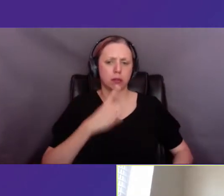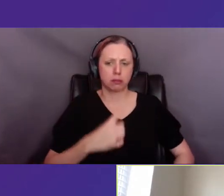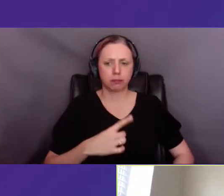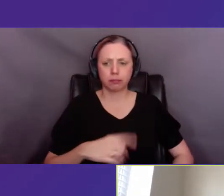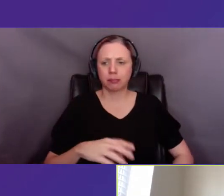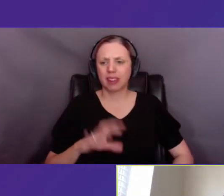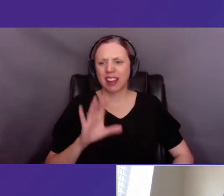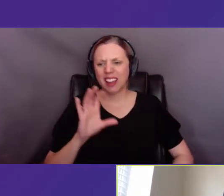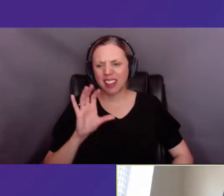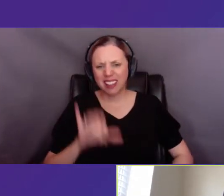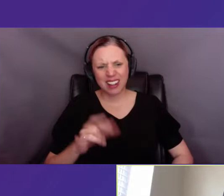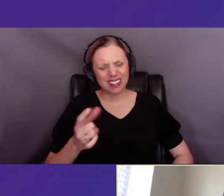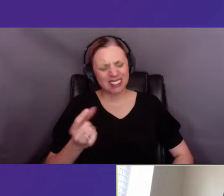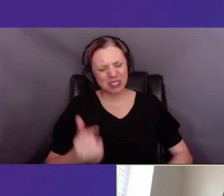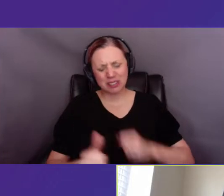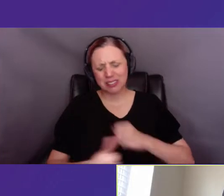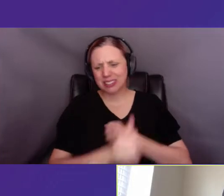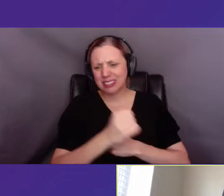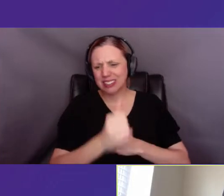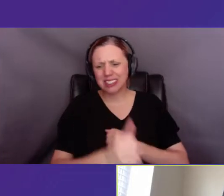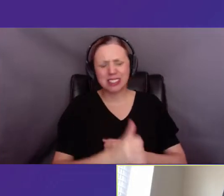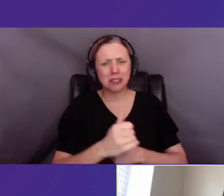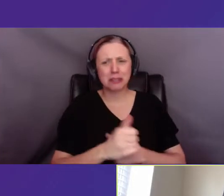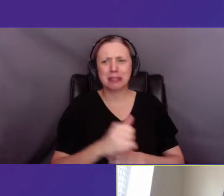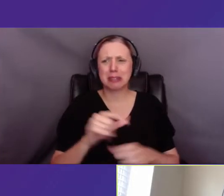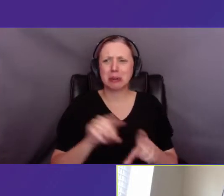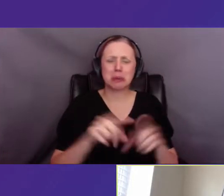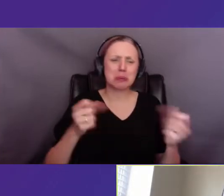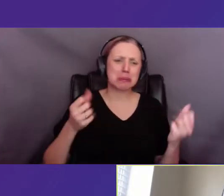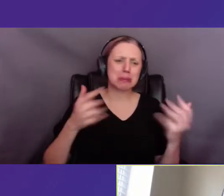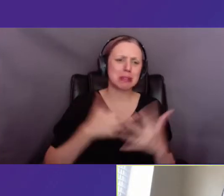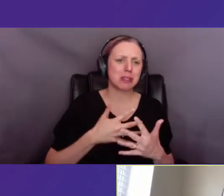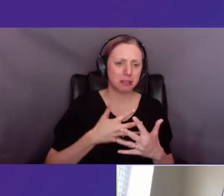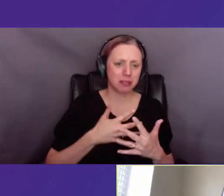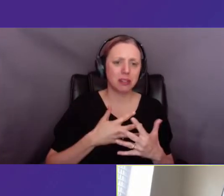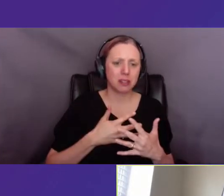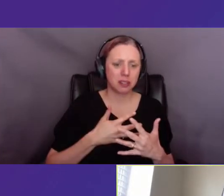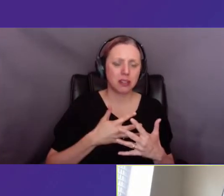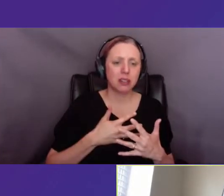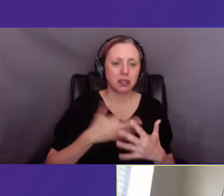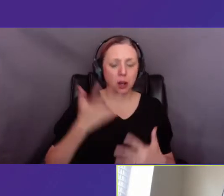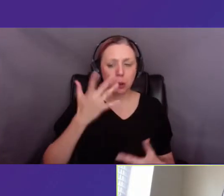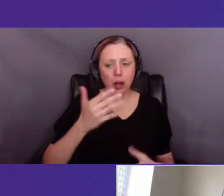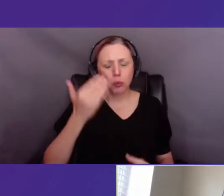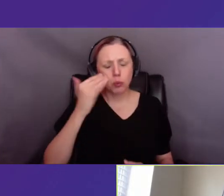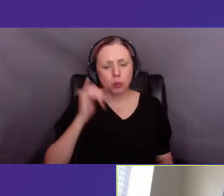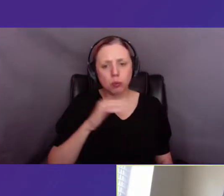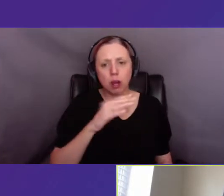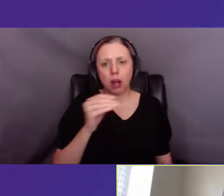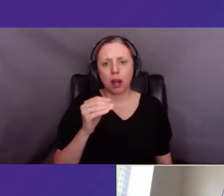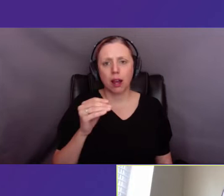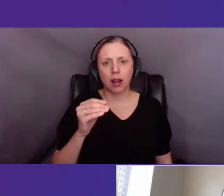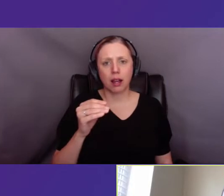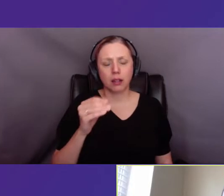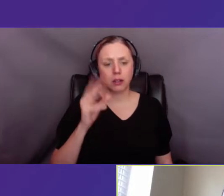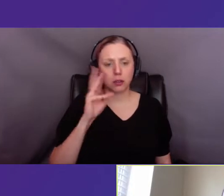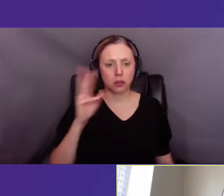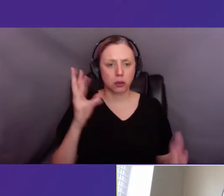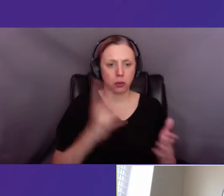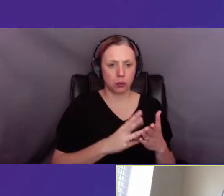that's a little dangerous sometimes, and that's scary to know that, and to